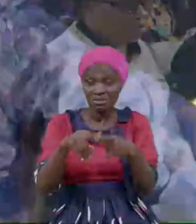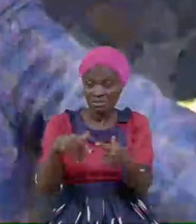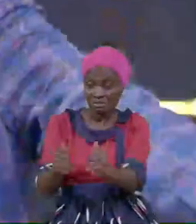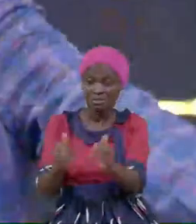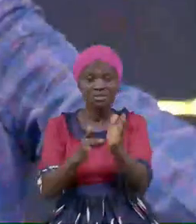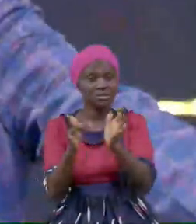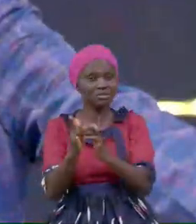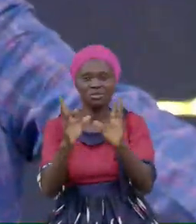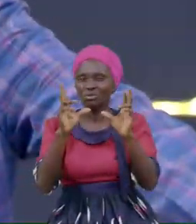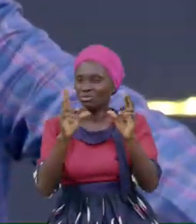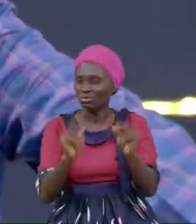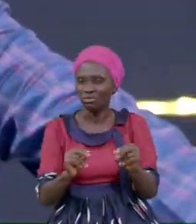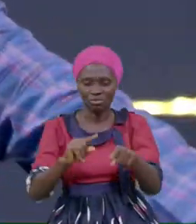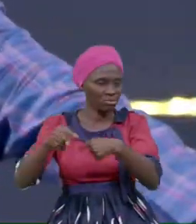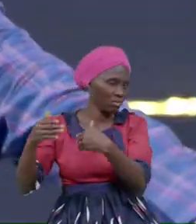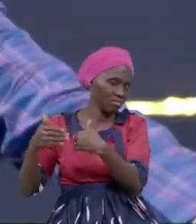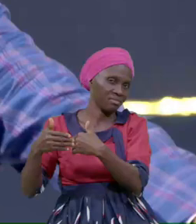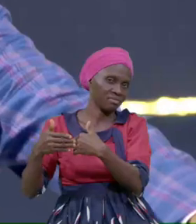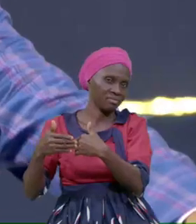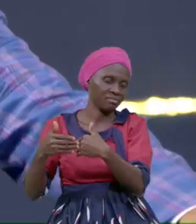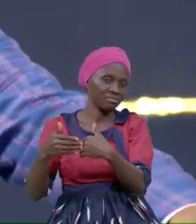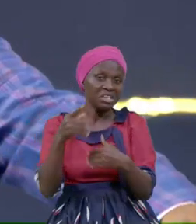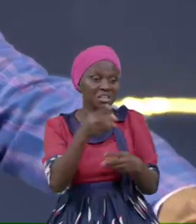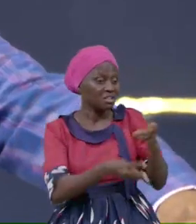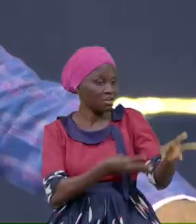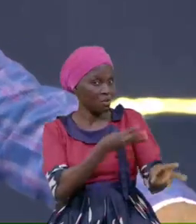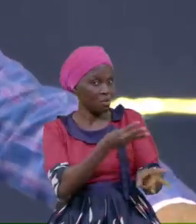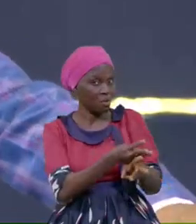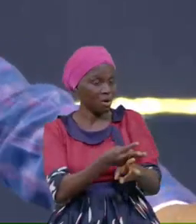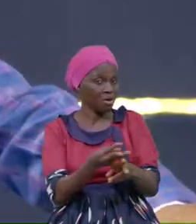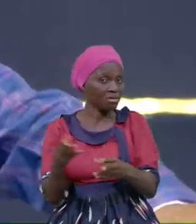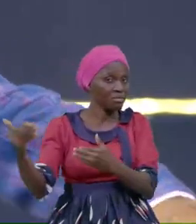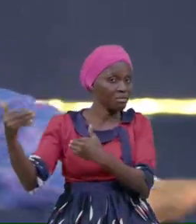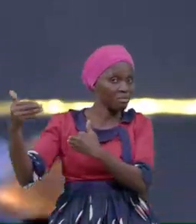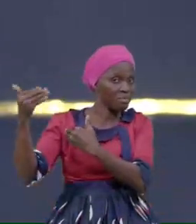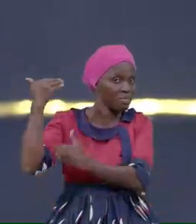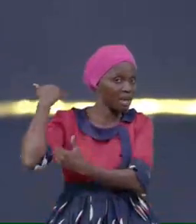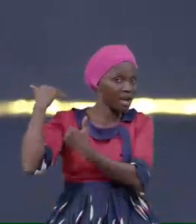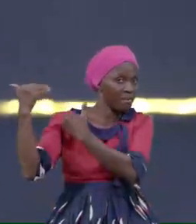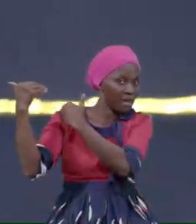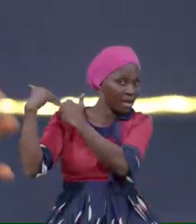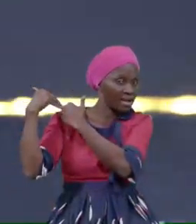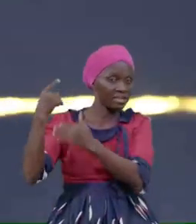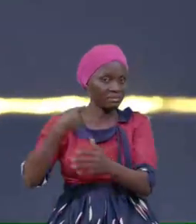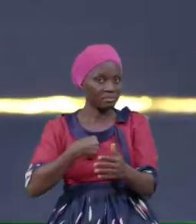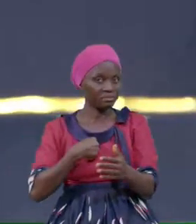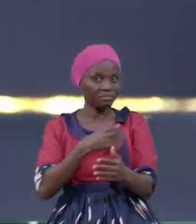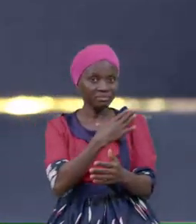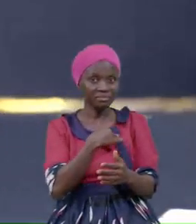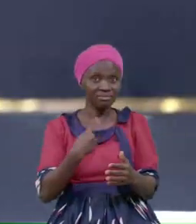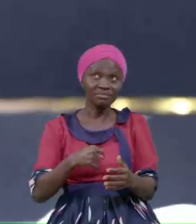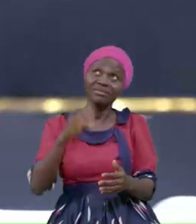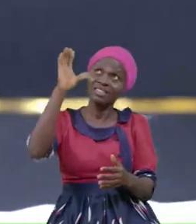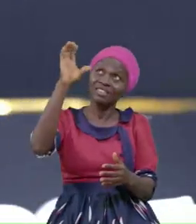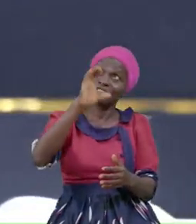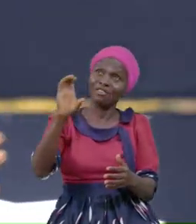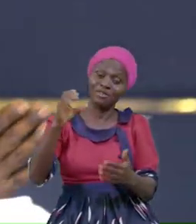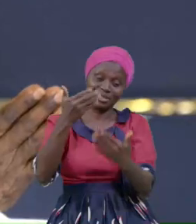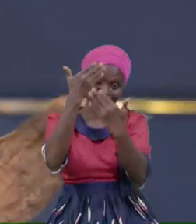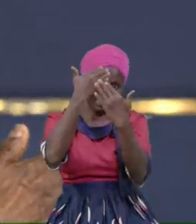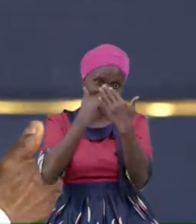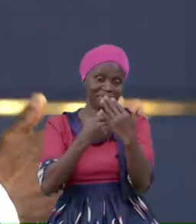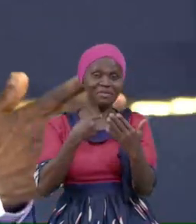turning back. The world behind me, the cross before me, no turning back, no turning